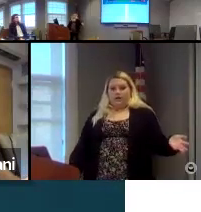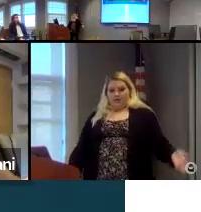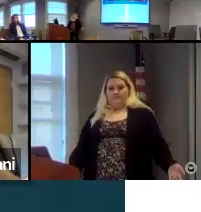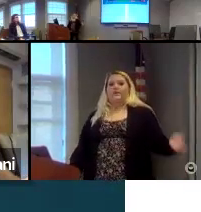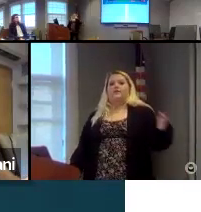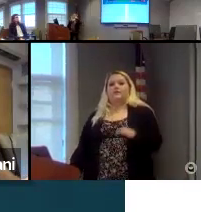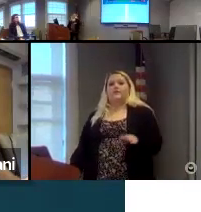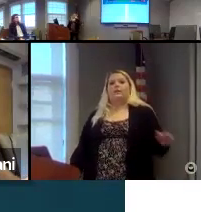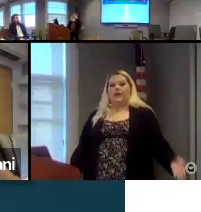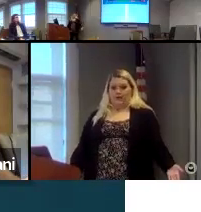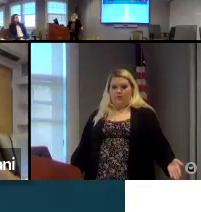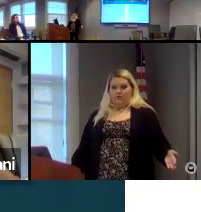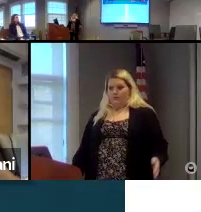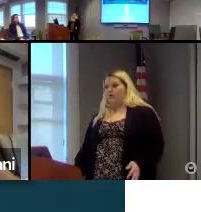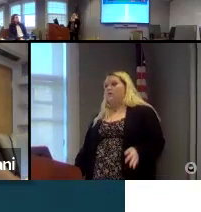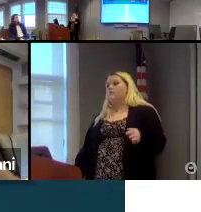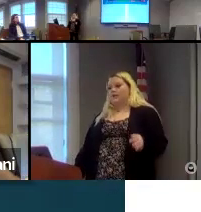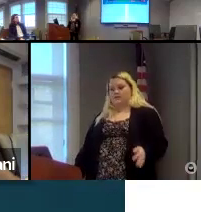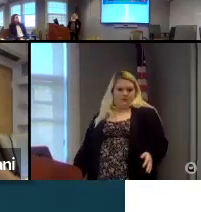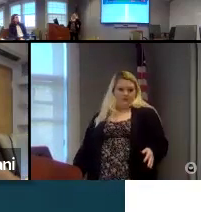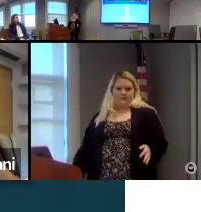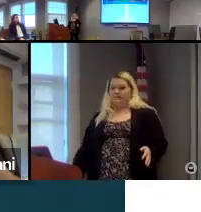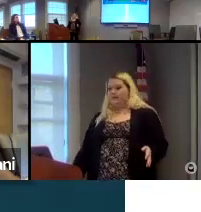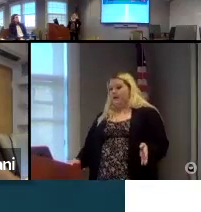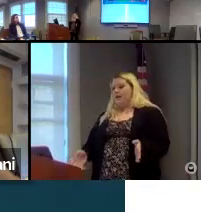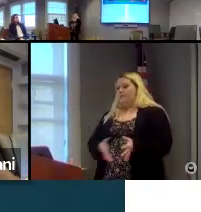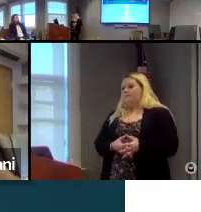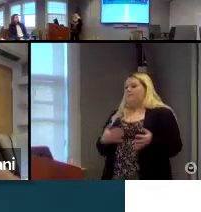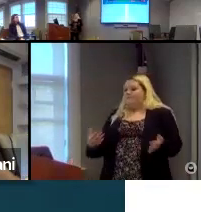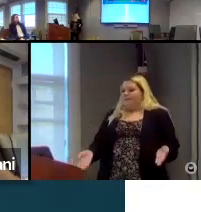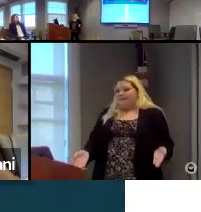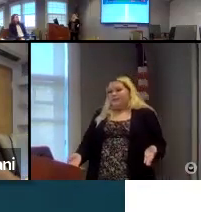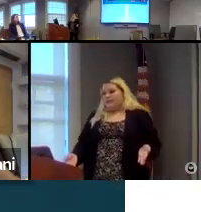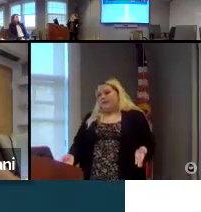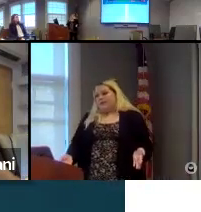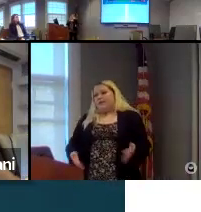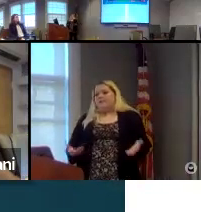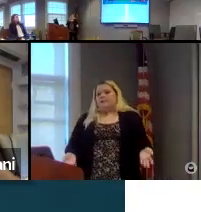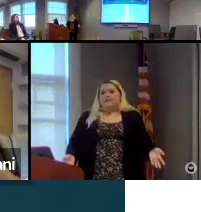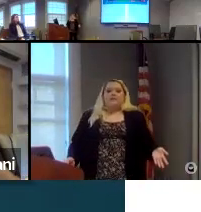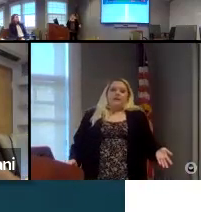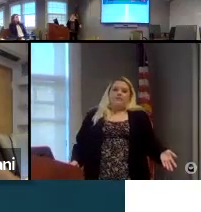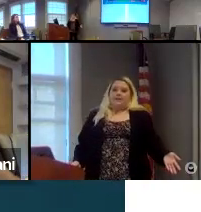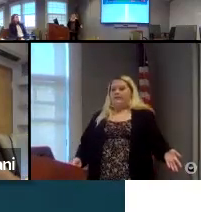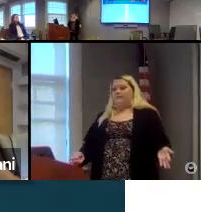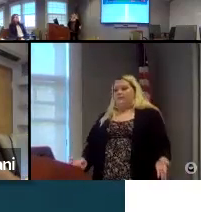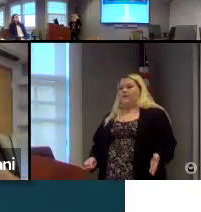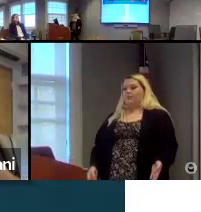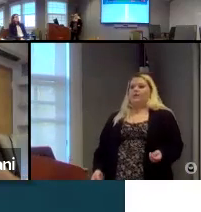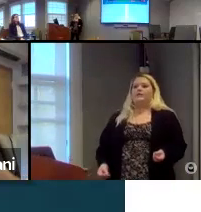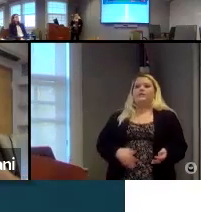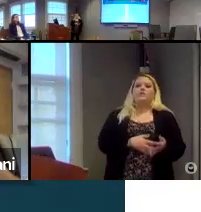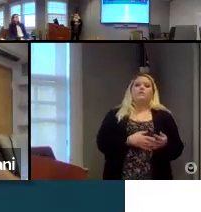both encompass civilian and cultural institutions. Essentially meaning that if there is an overlap, it